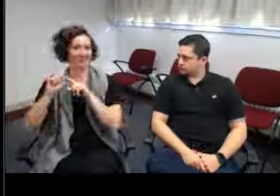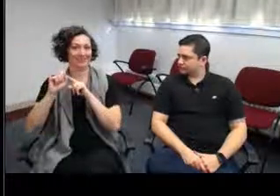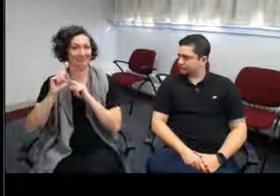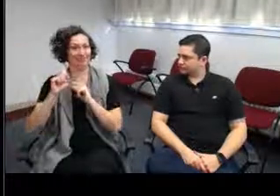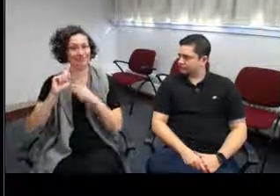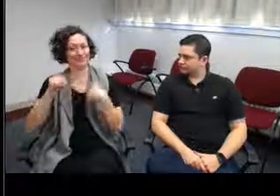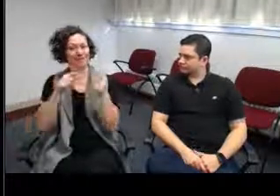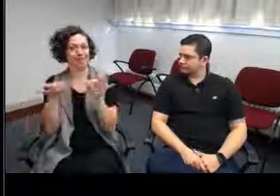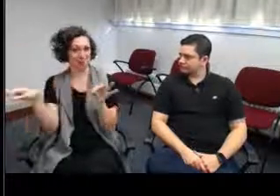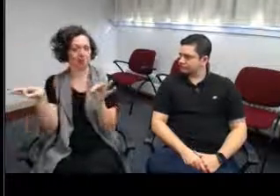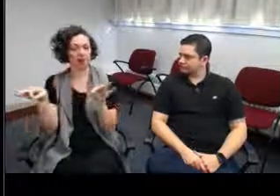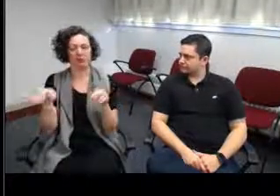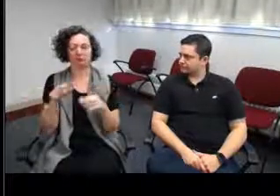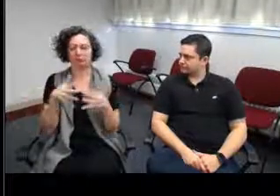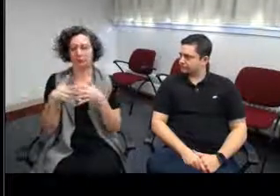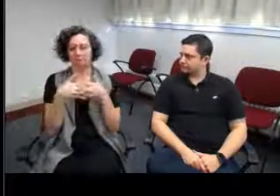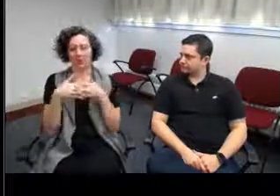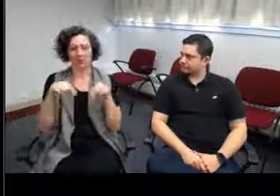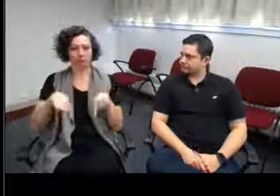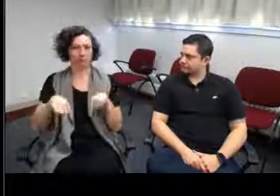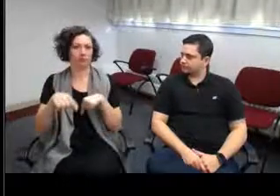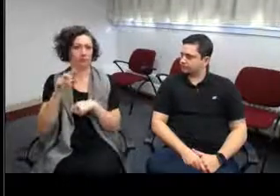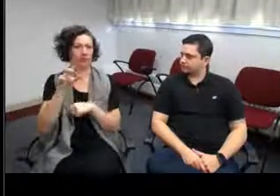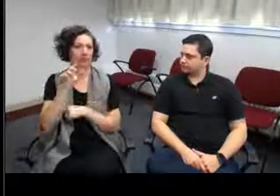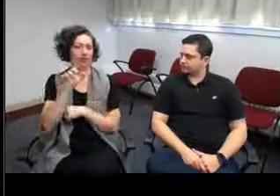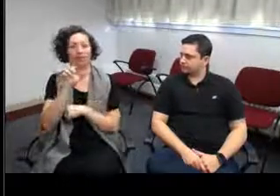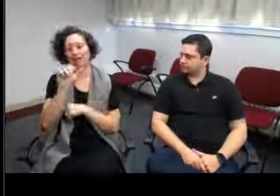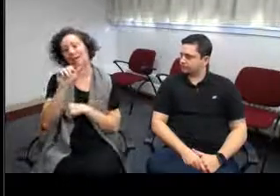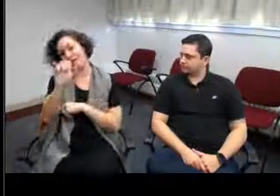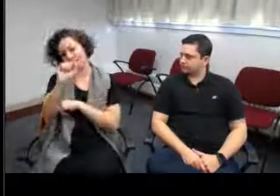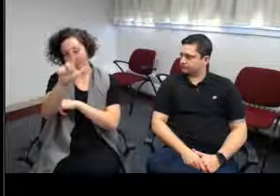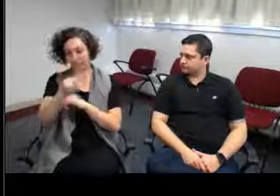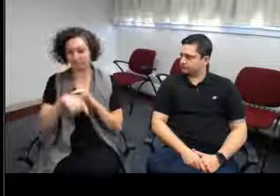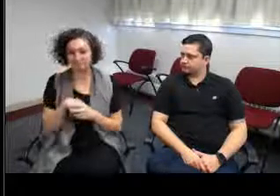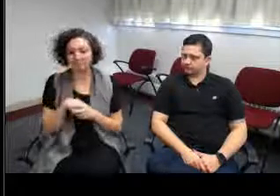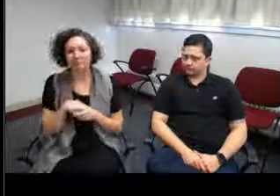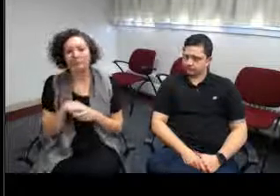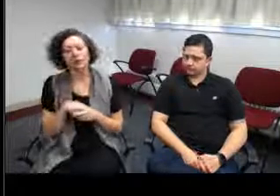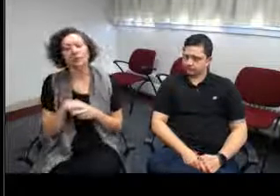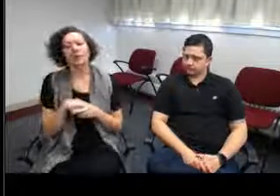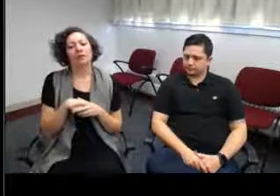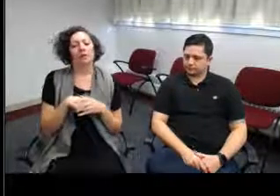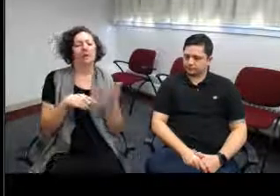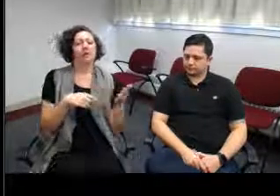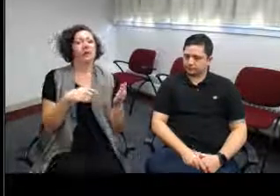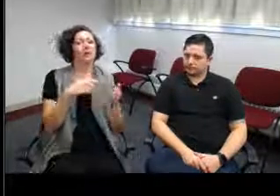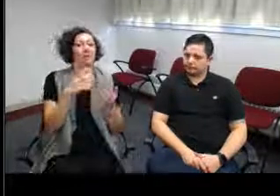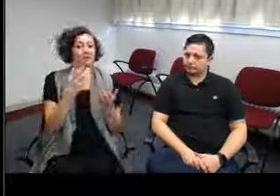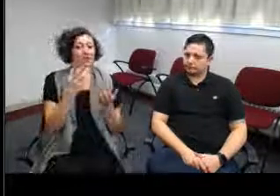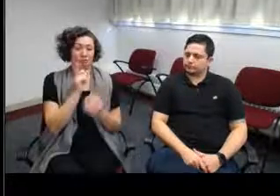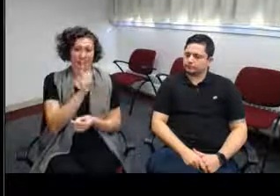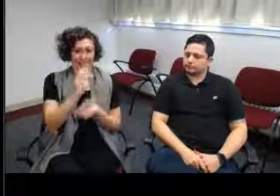in the United States. Every country has their own sign language, but in the United States, we do use